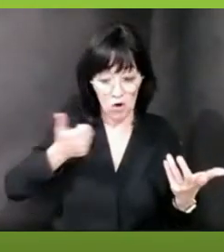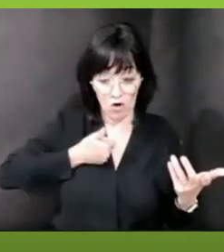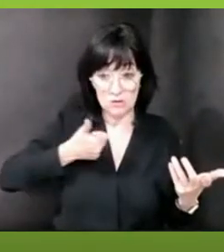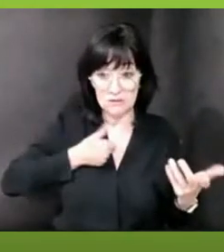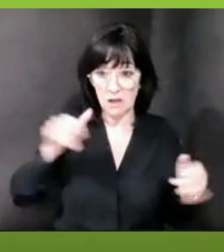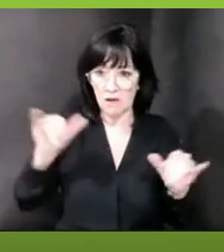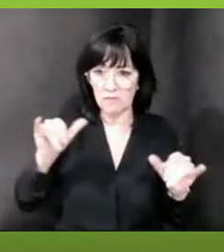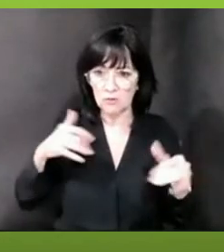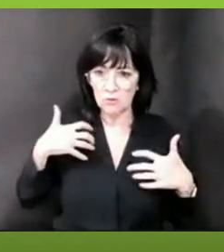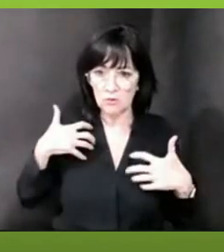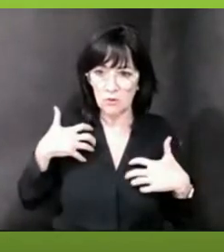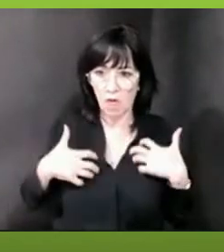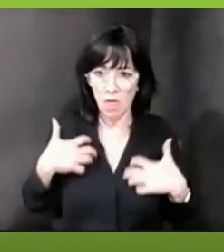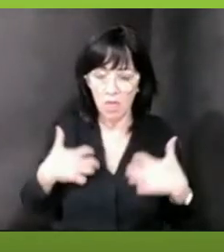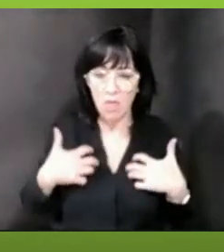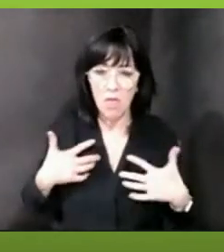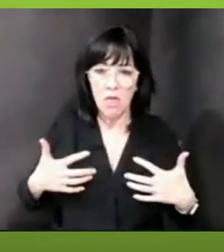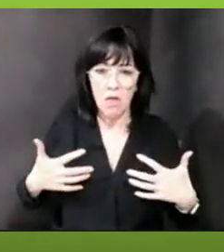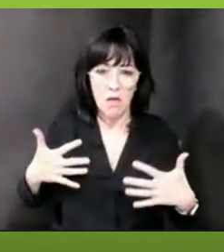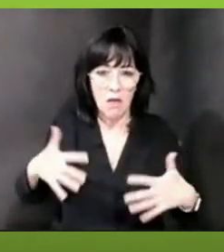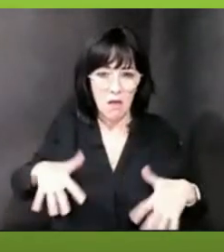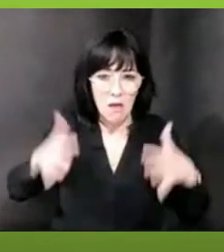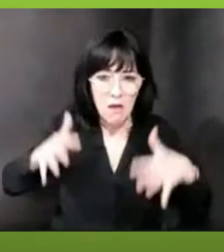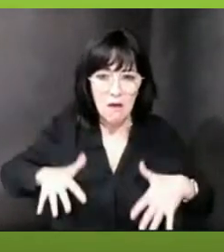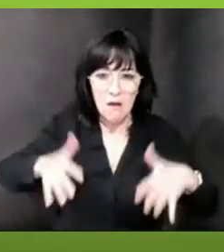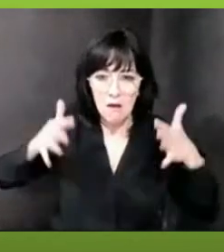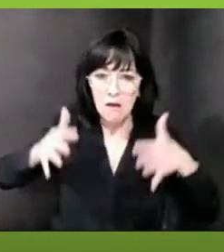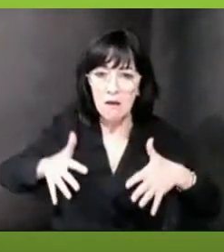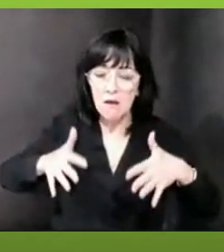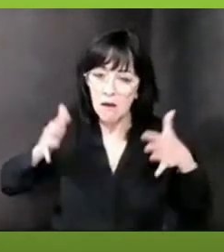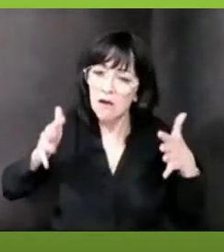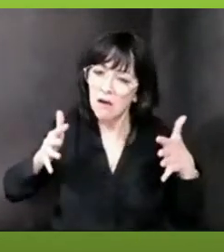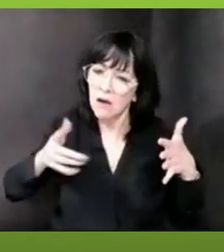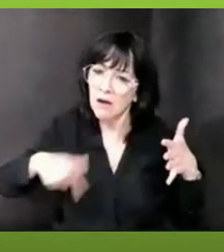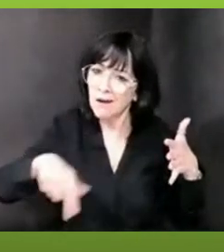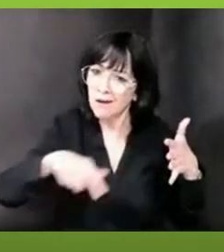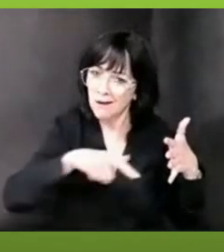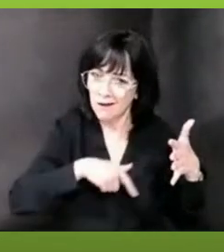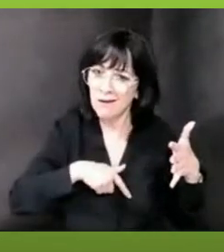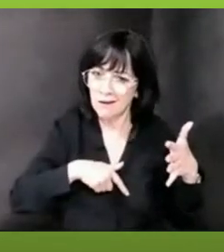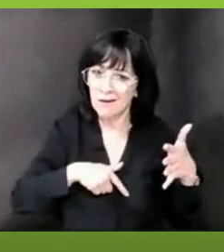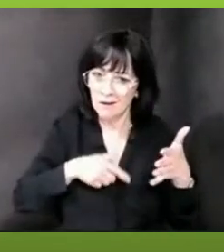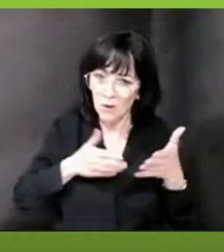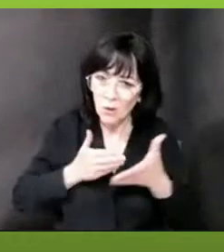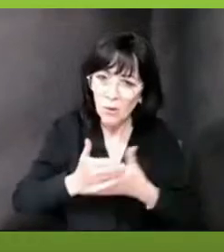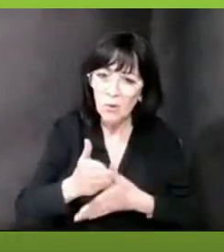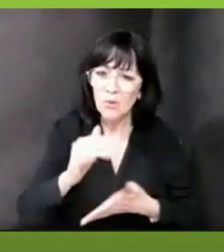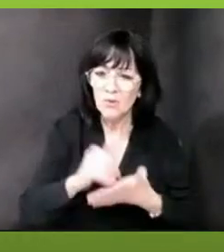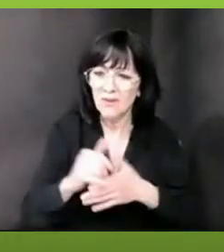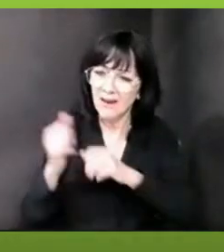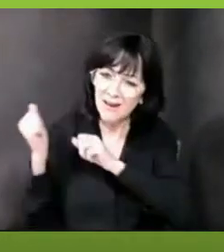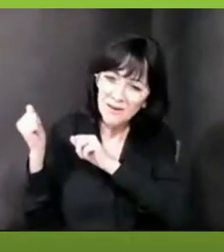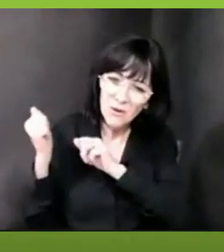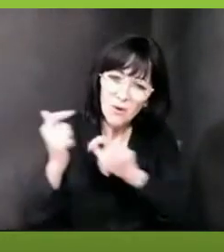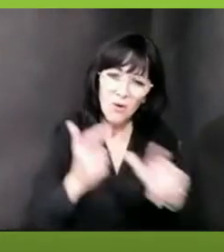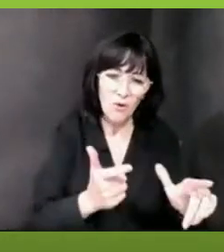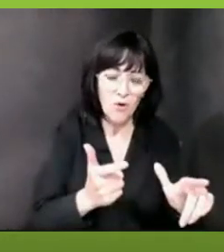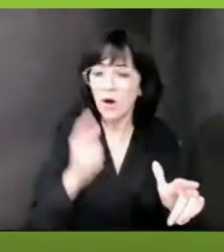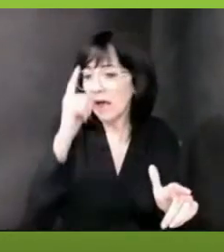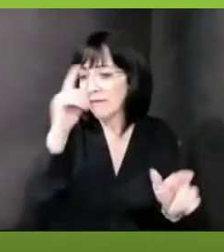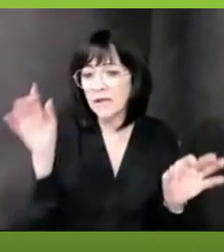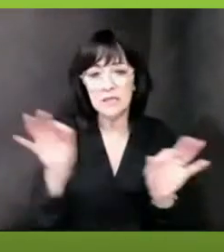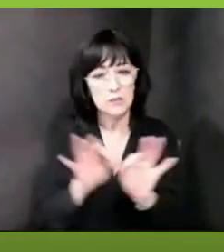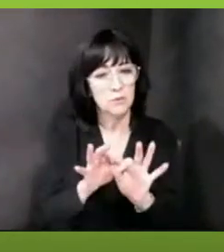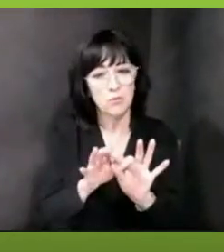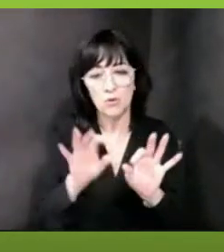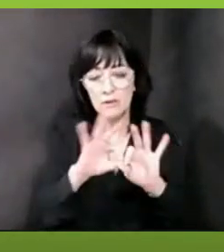we all go through that as well. And I think it's very important for families and students to understand that we're just like them, right? It